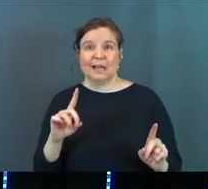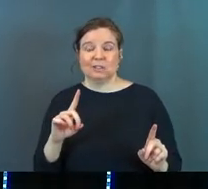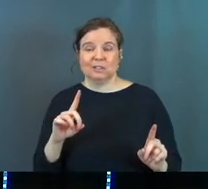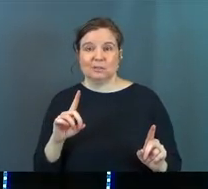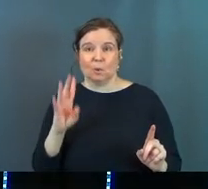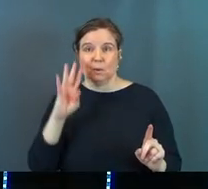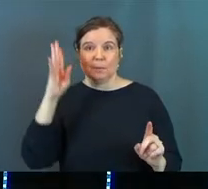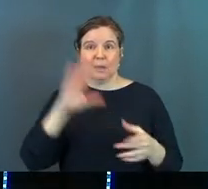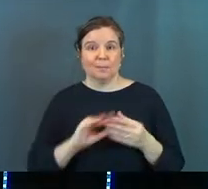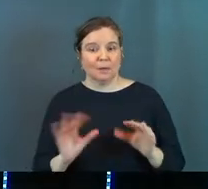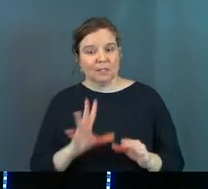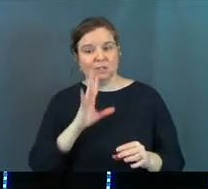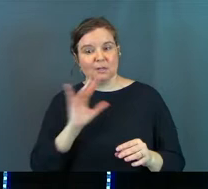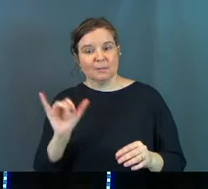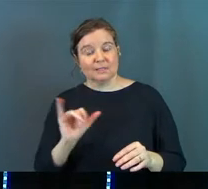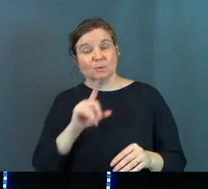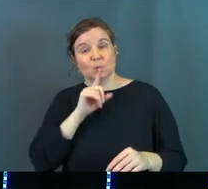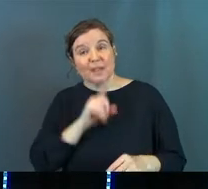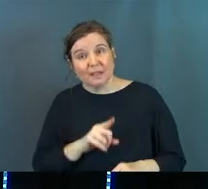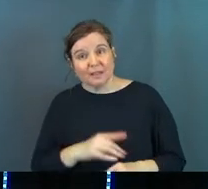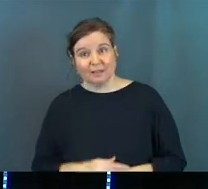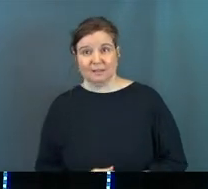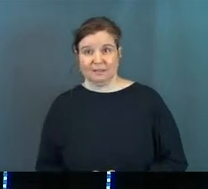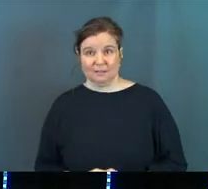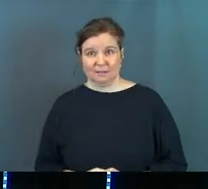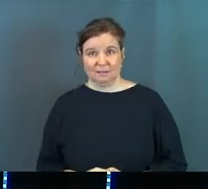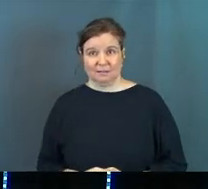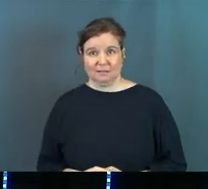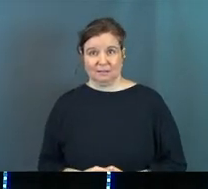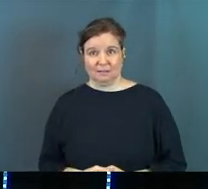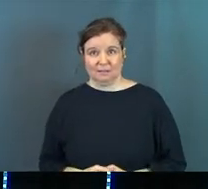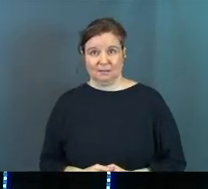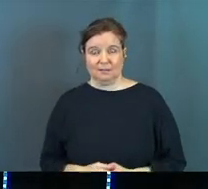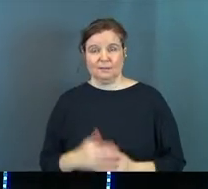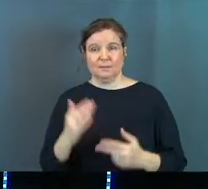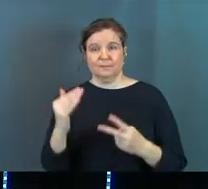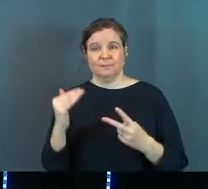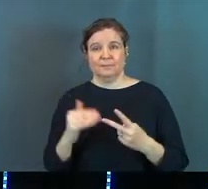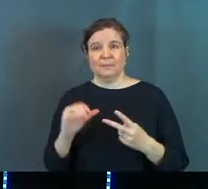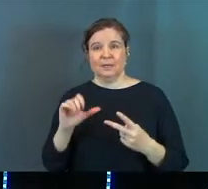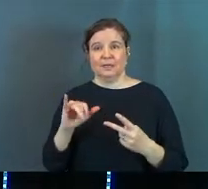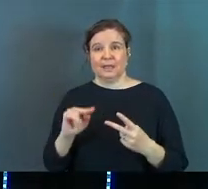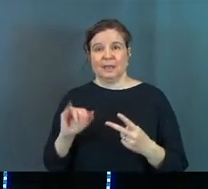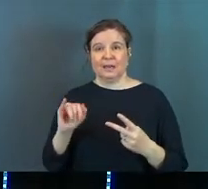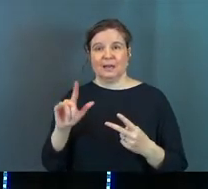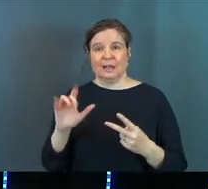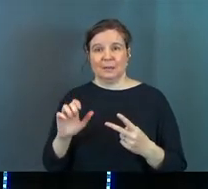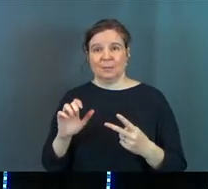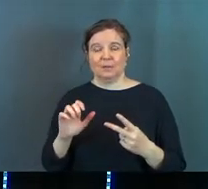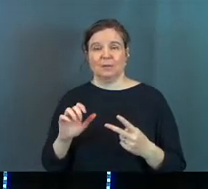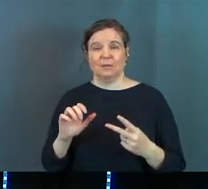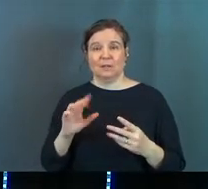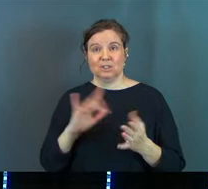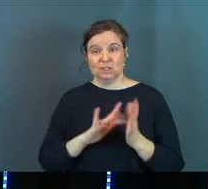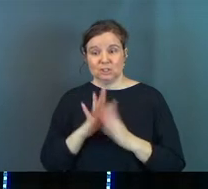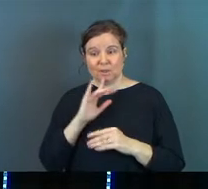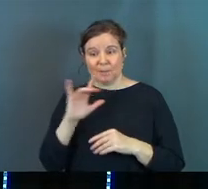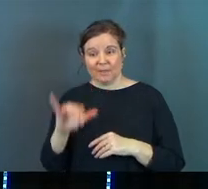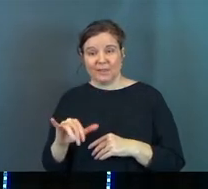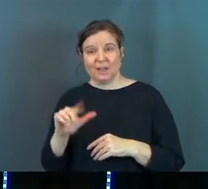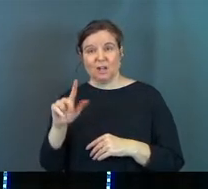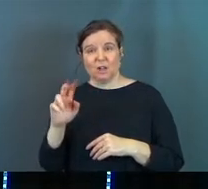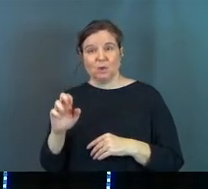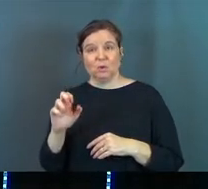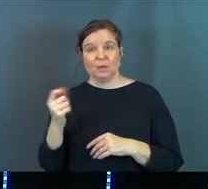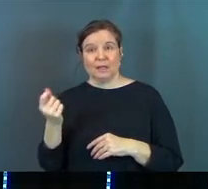myth. He talks about it as if it was real. Cain and Abel and their murder, Jesus refers to that in Luke